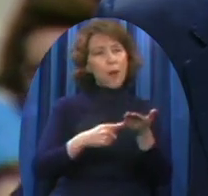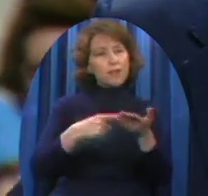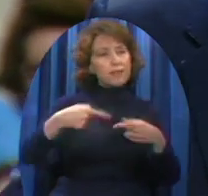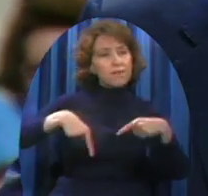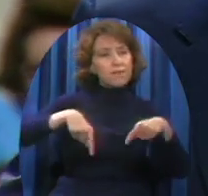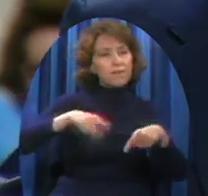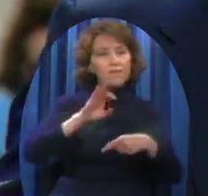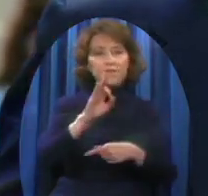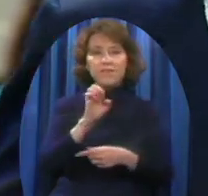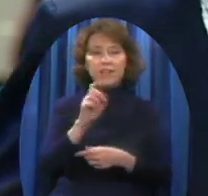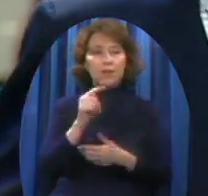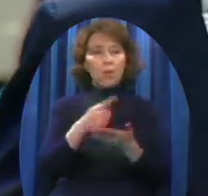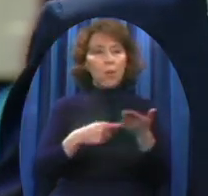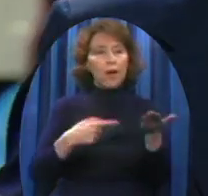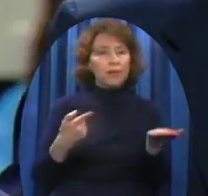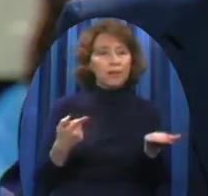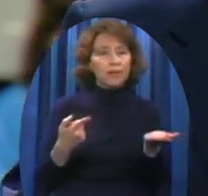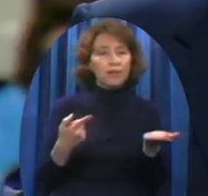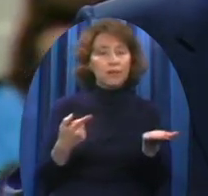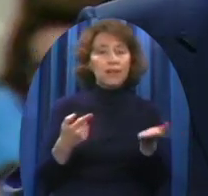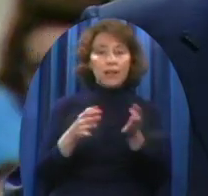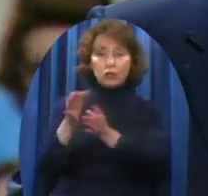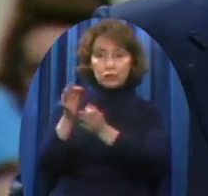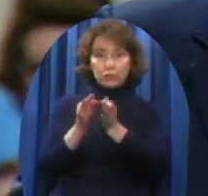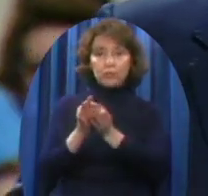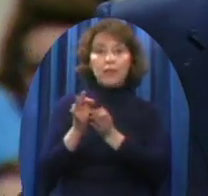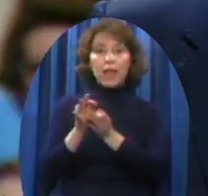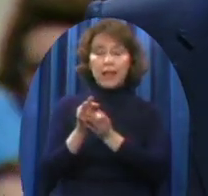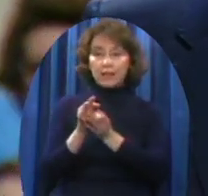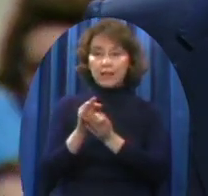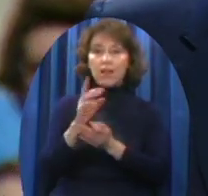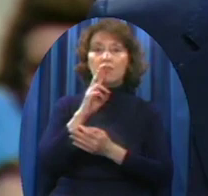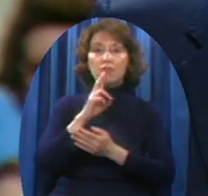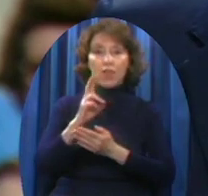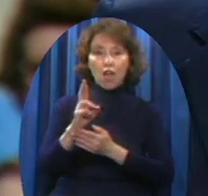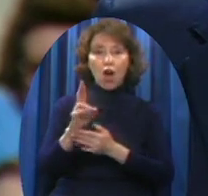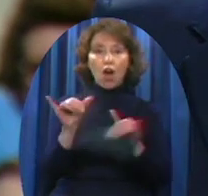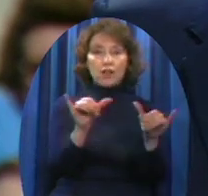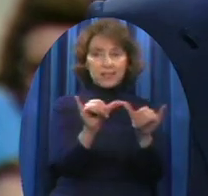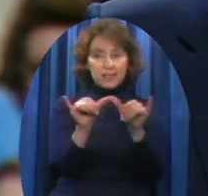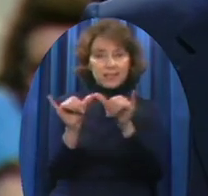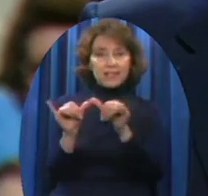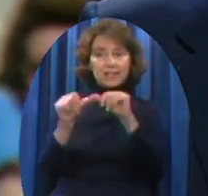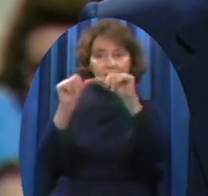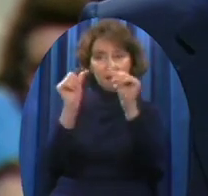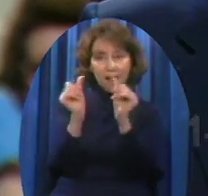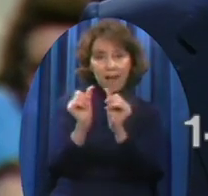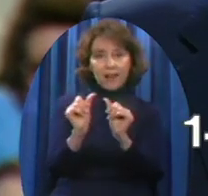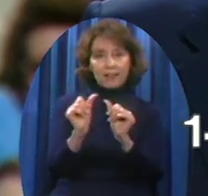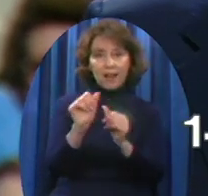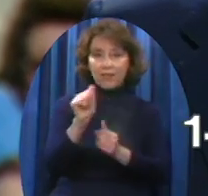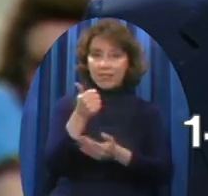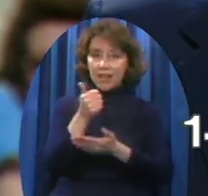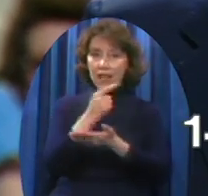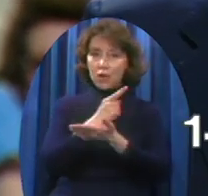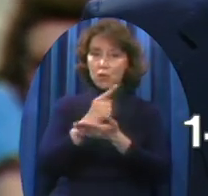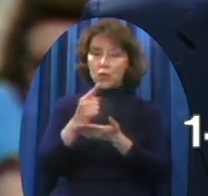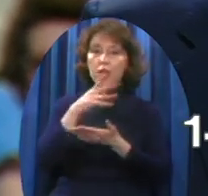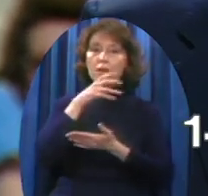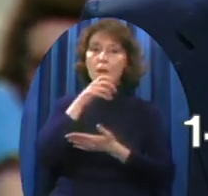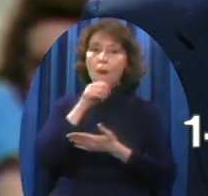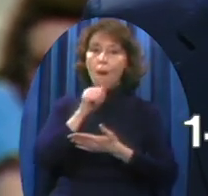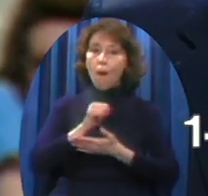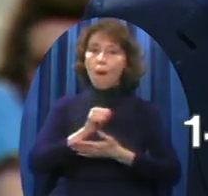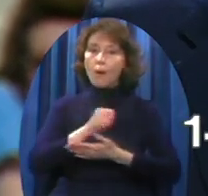are, those little feet, the Precious Feet lapel pin, represent the feet